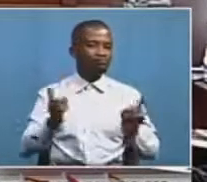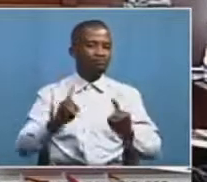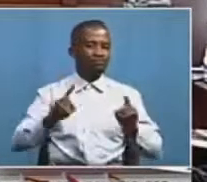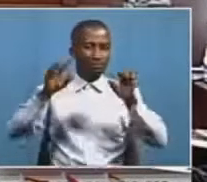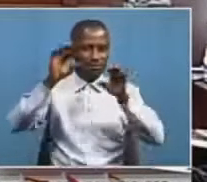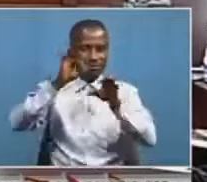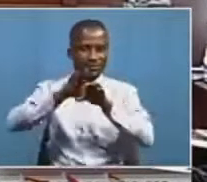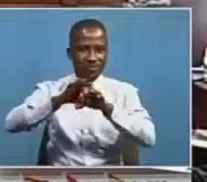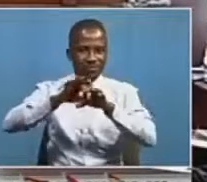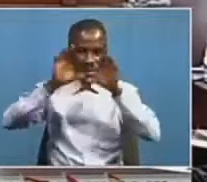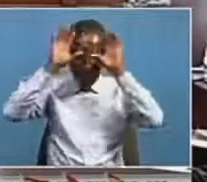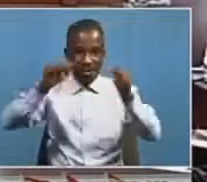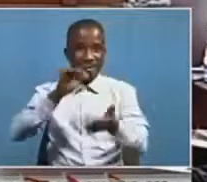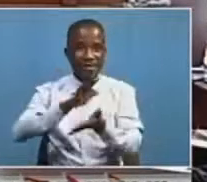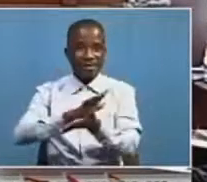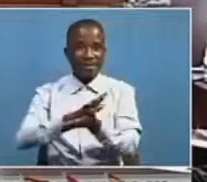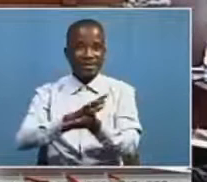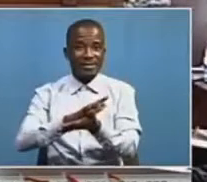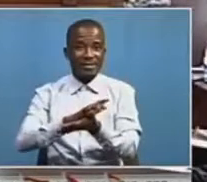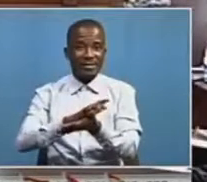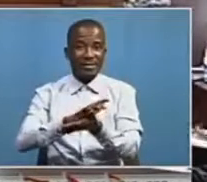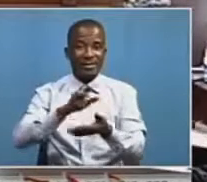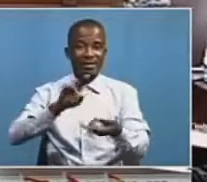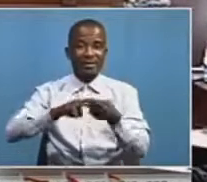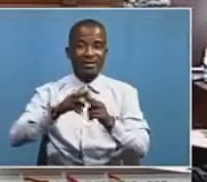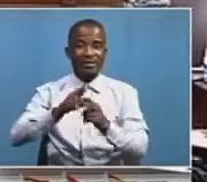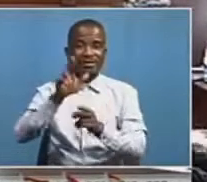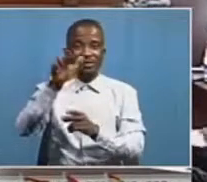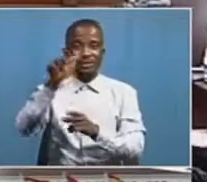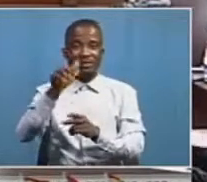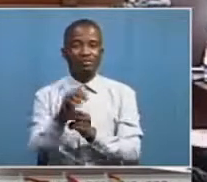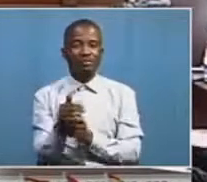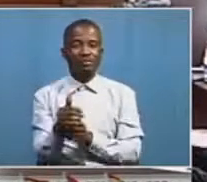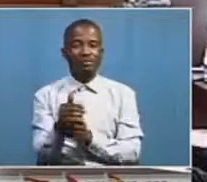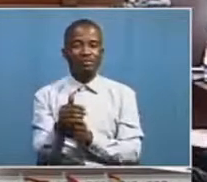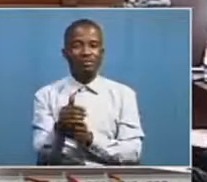election scored from 13 because of disagreements they